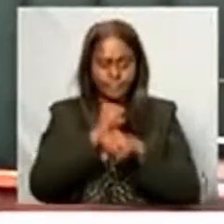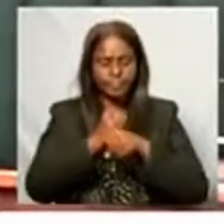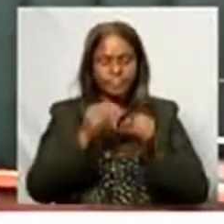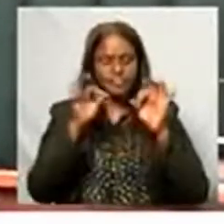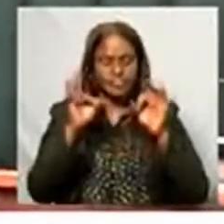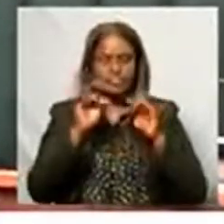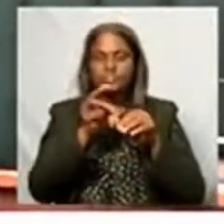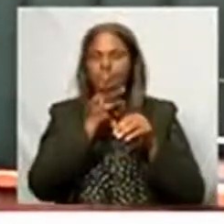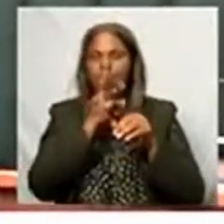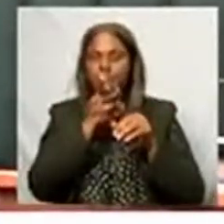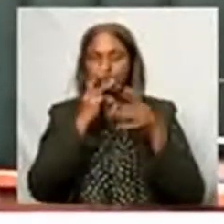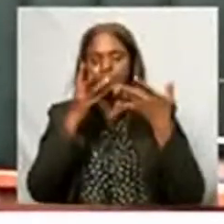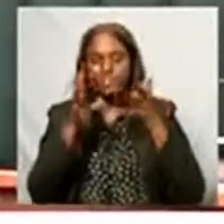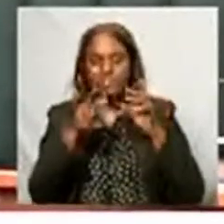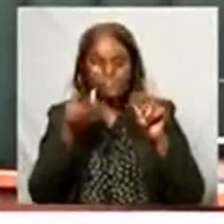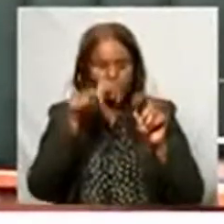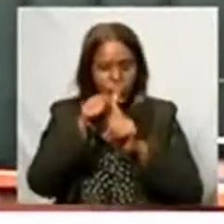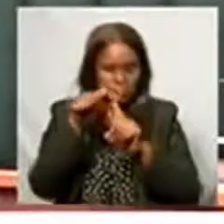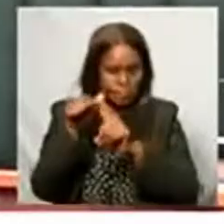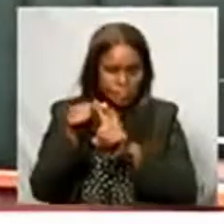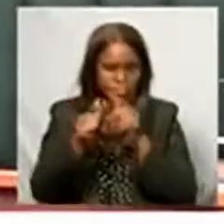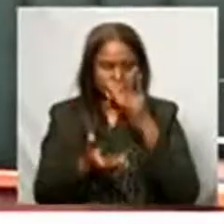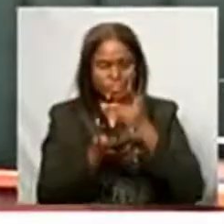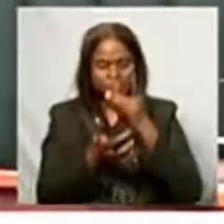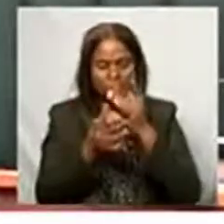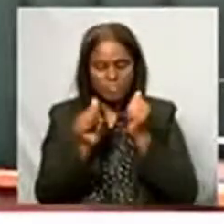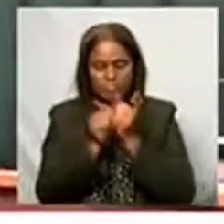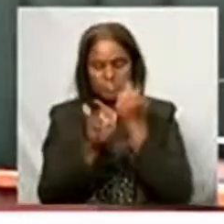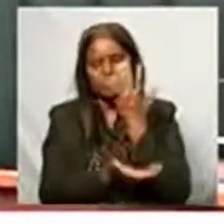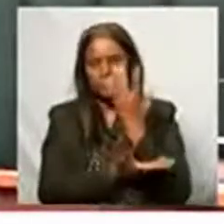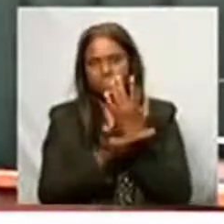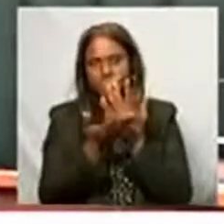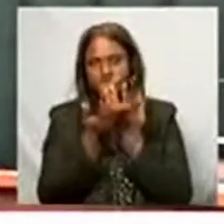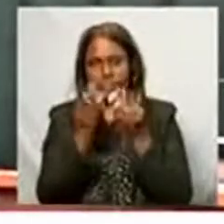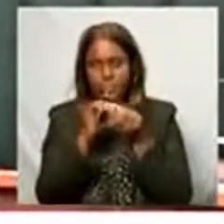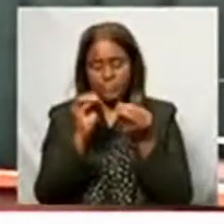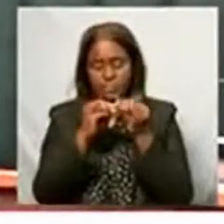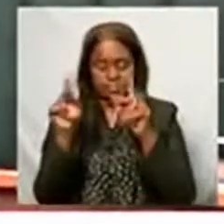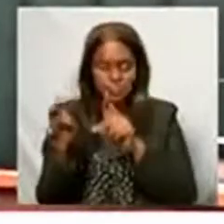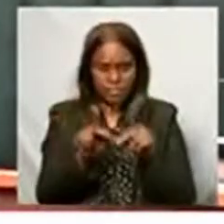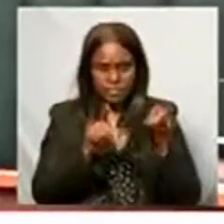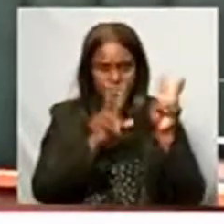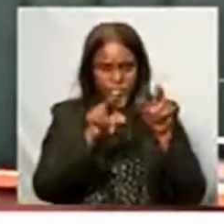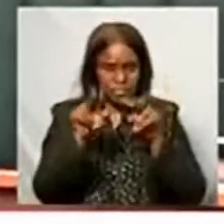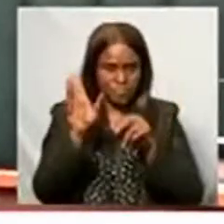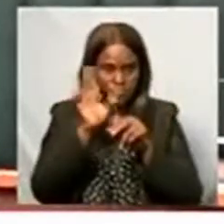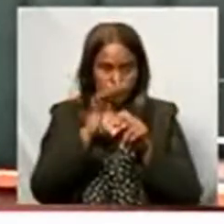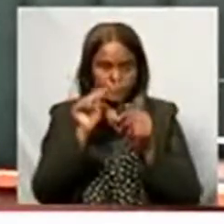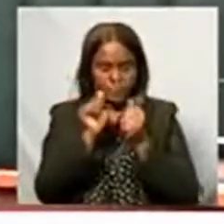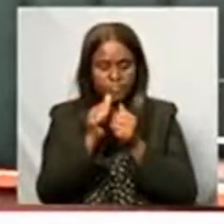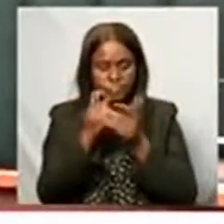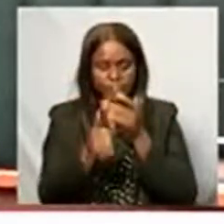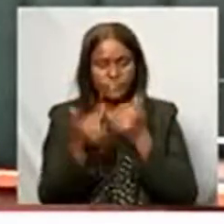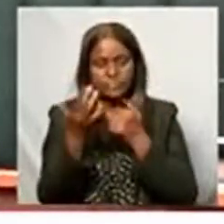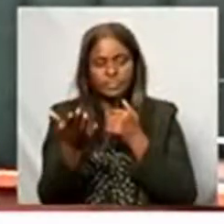water loss detection technologies, and enhancing performance monitoring